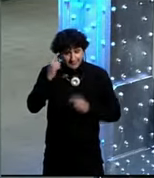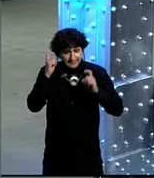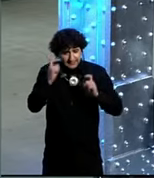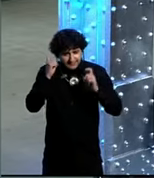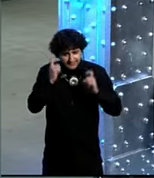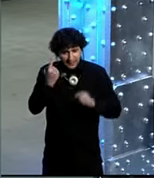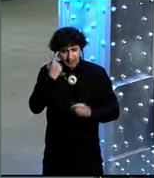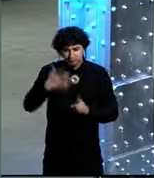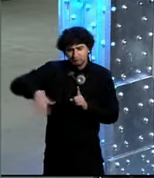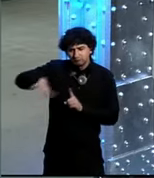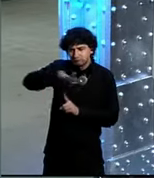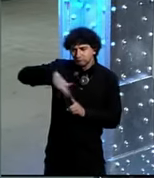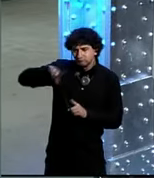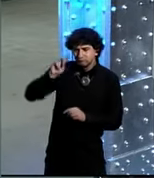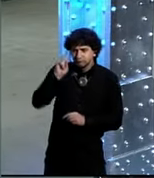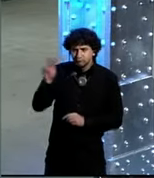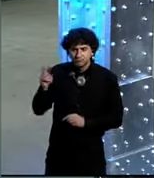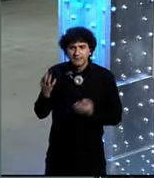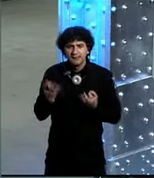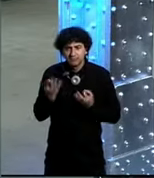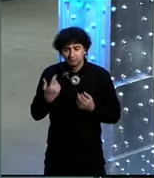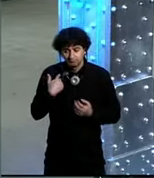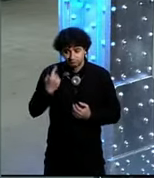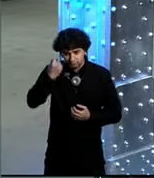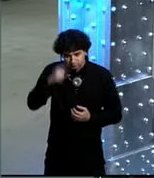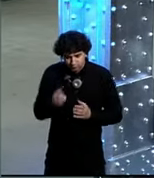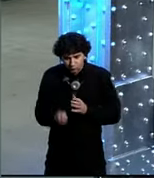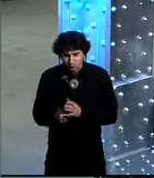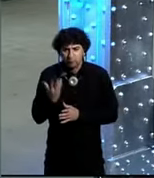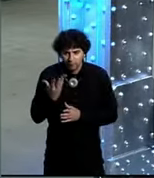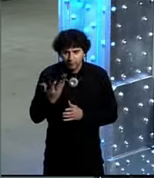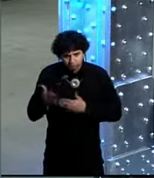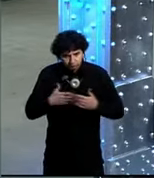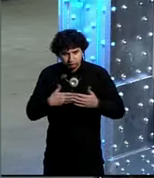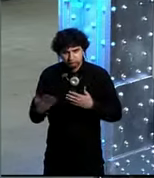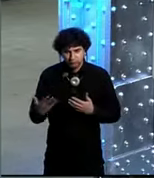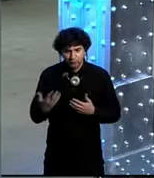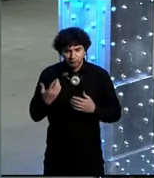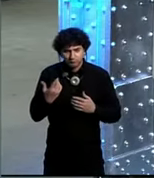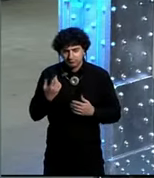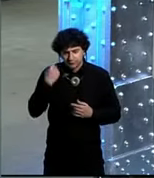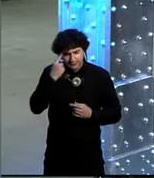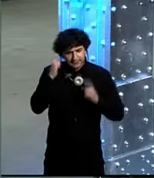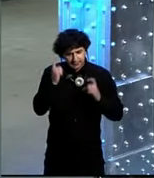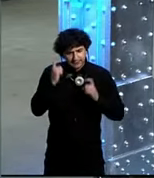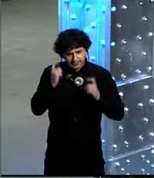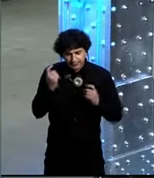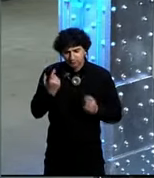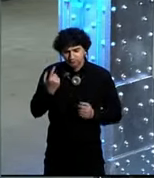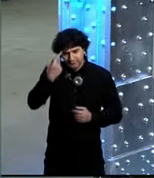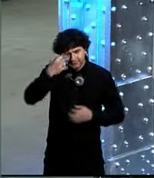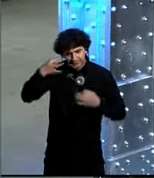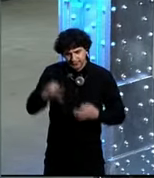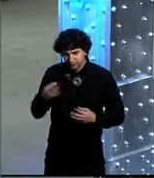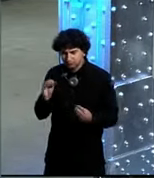and producers, we try to even make things and produce things that make sense for someone else. And